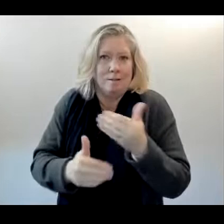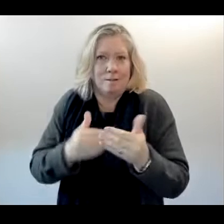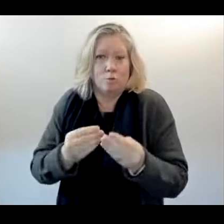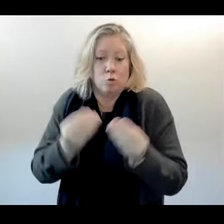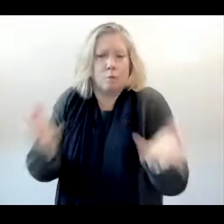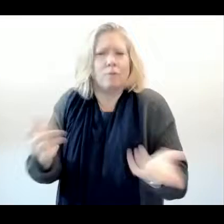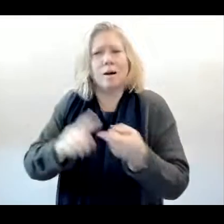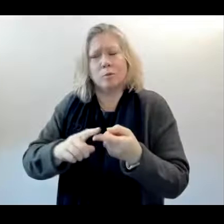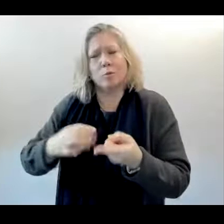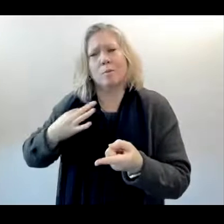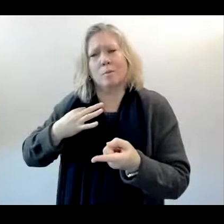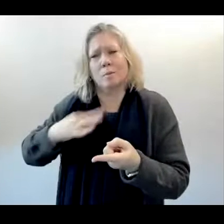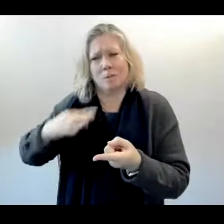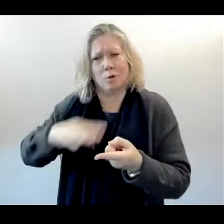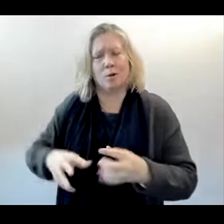here.